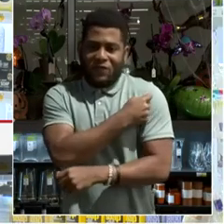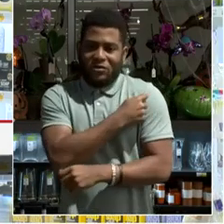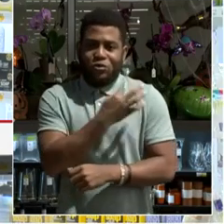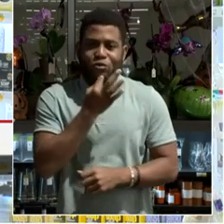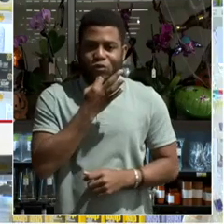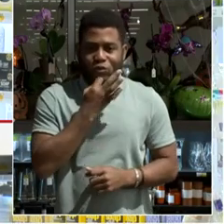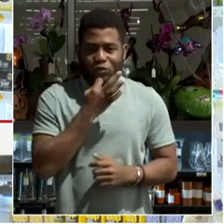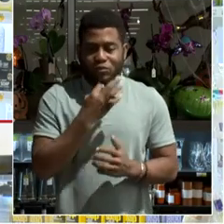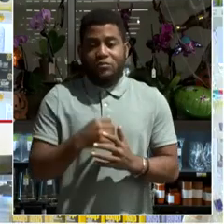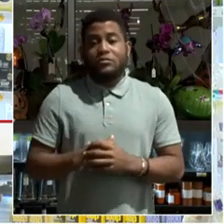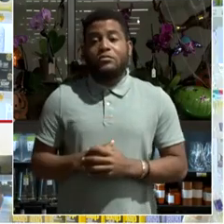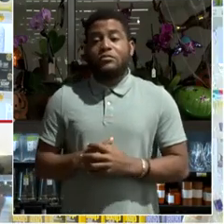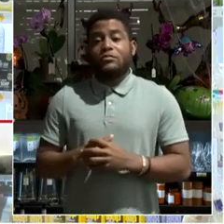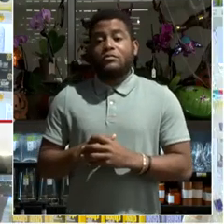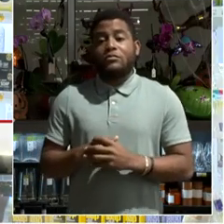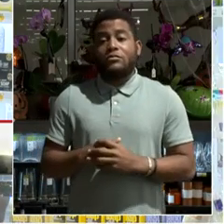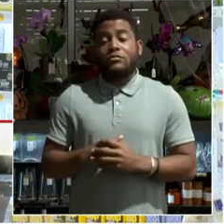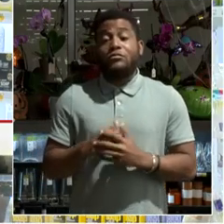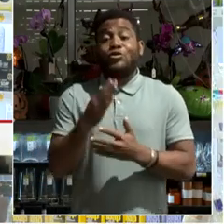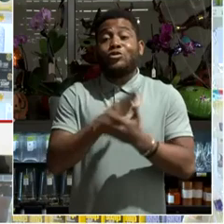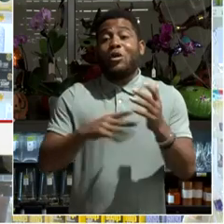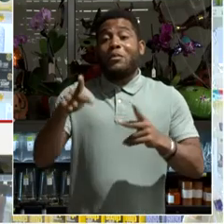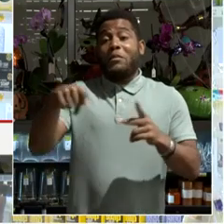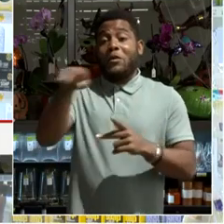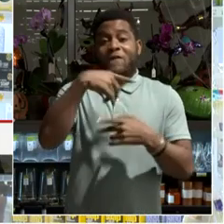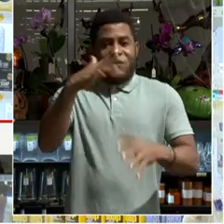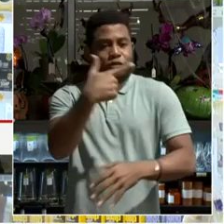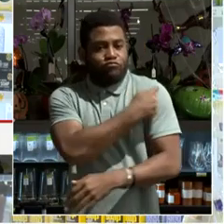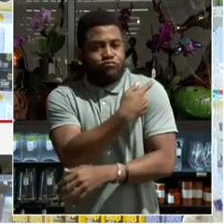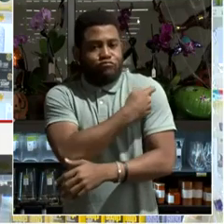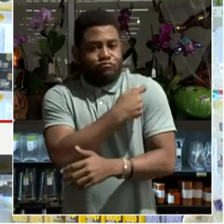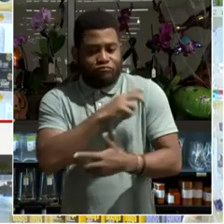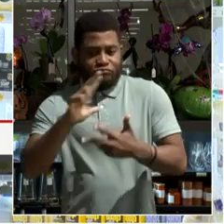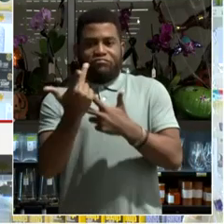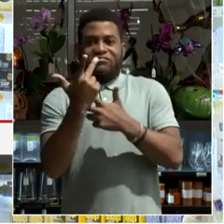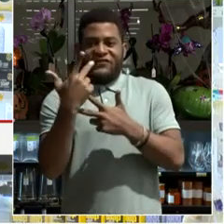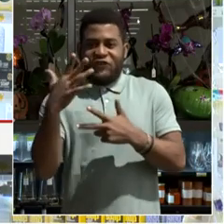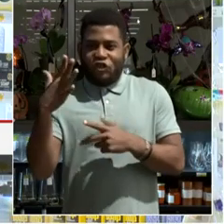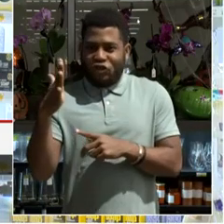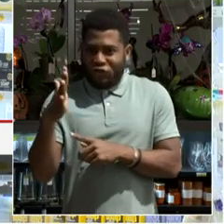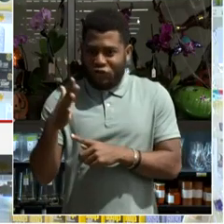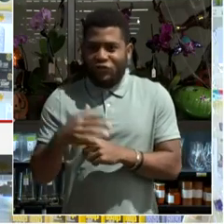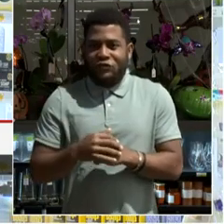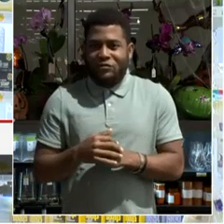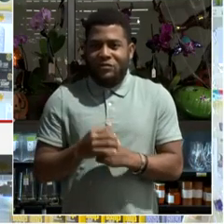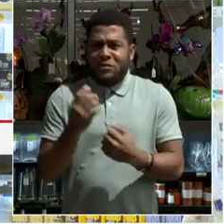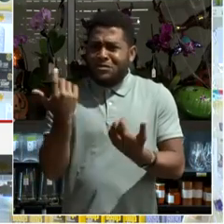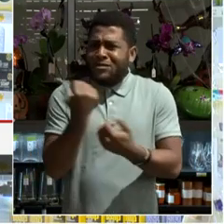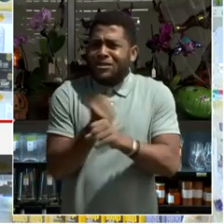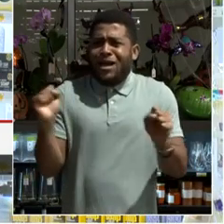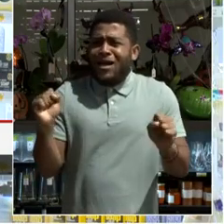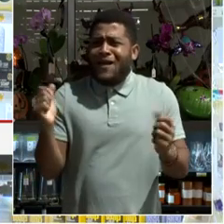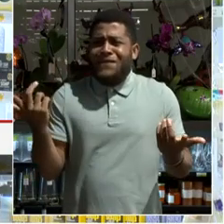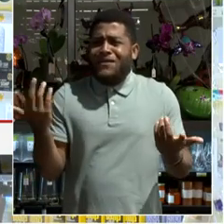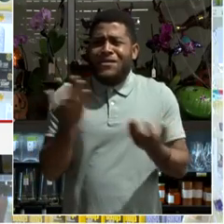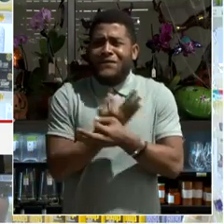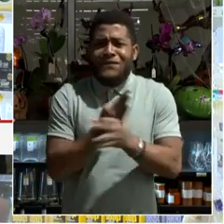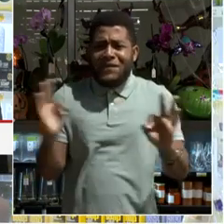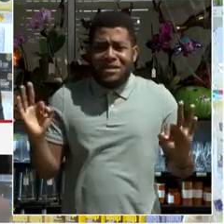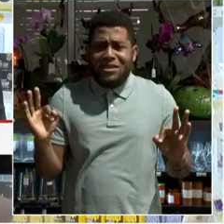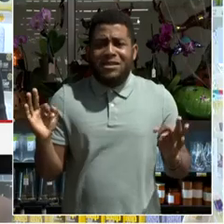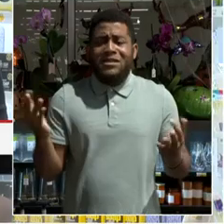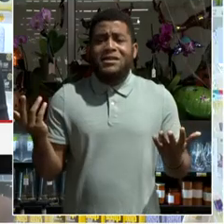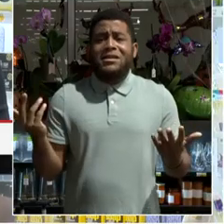are already getting their third shot. It's safe, it's free, and it's effective. And it is especially important as